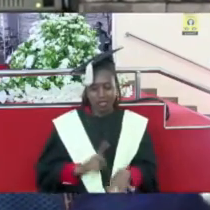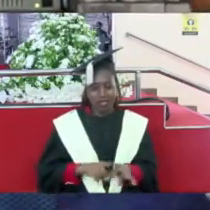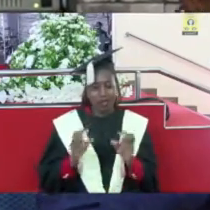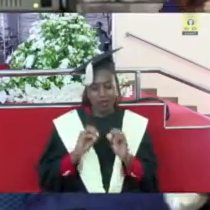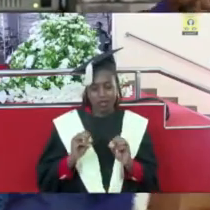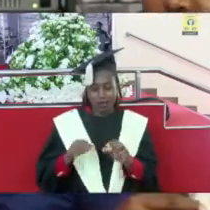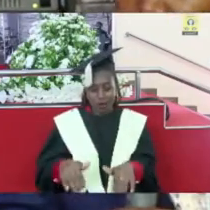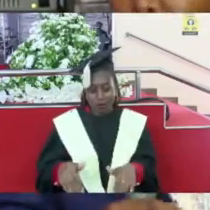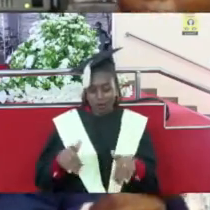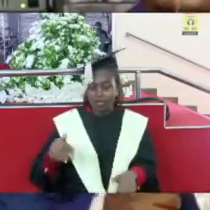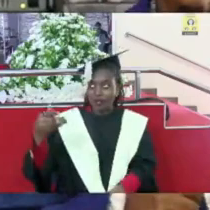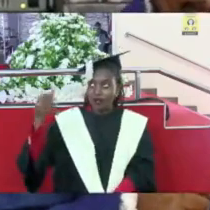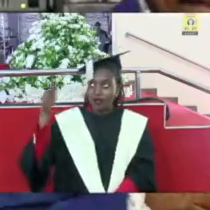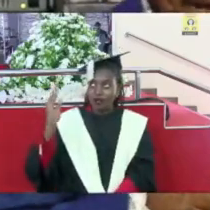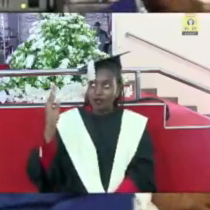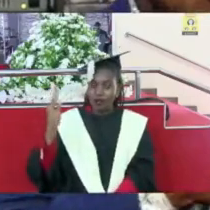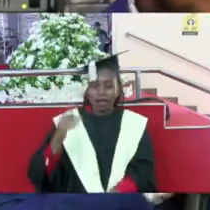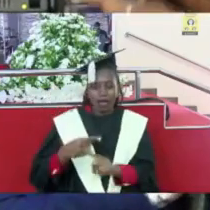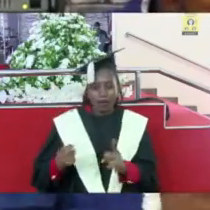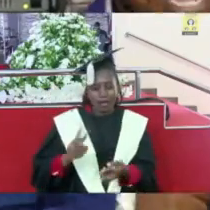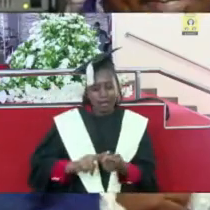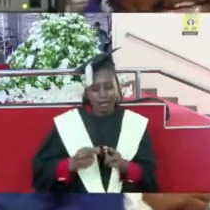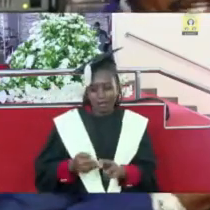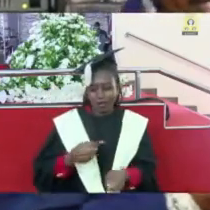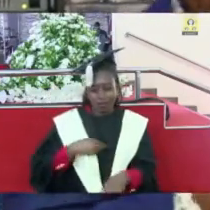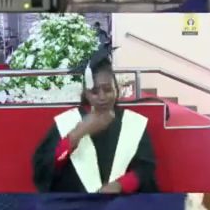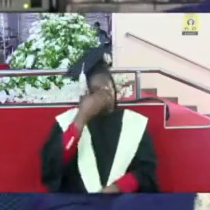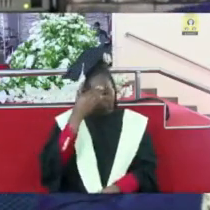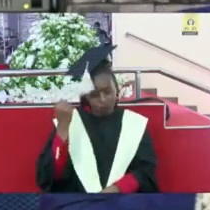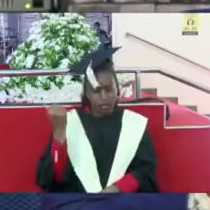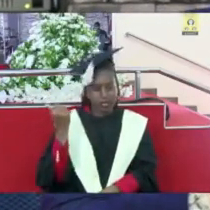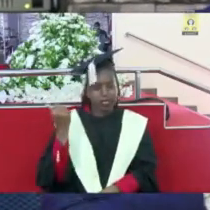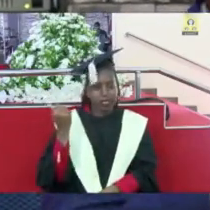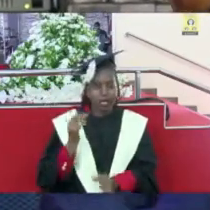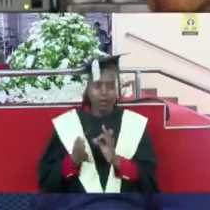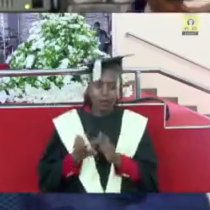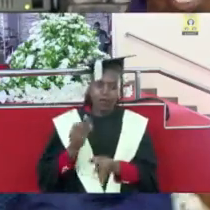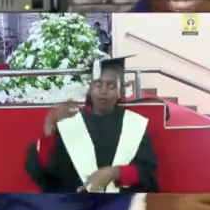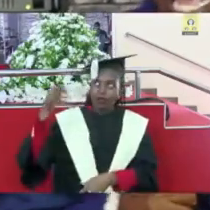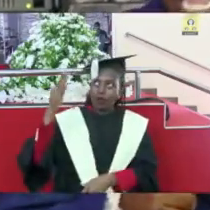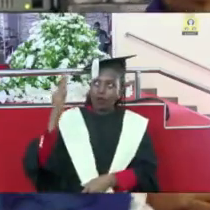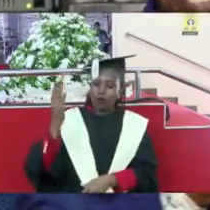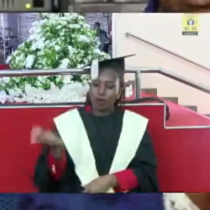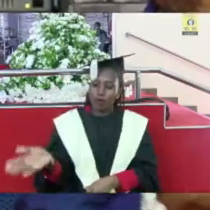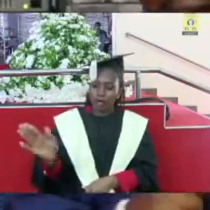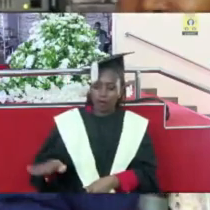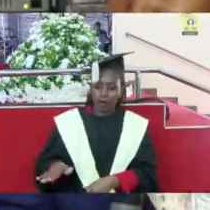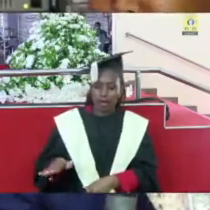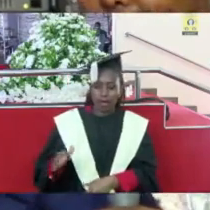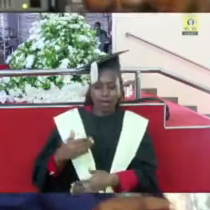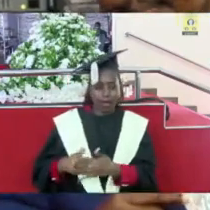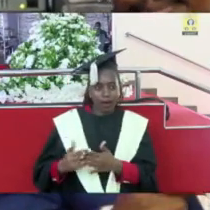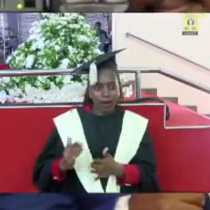God. Lakini huo uhusiano nitauzika. And I will end. Akiurudisha Mungu, aurudishe yeye. He brings it back.